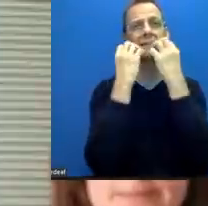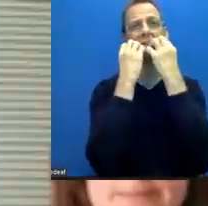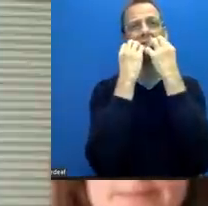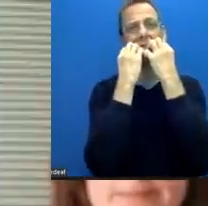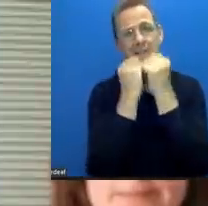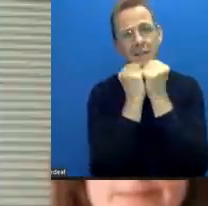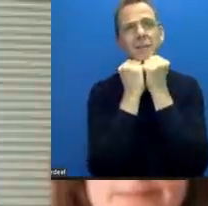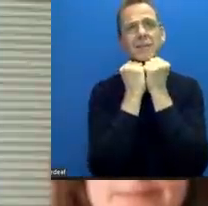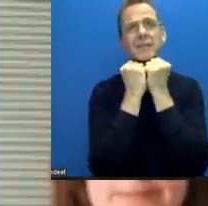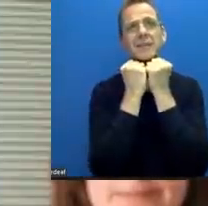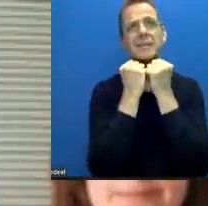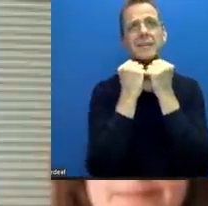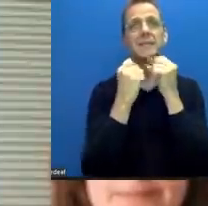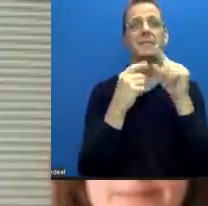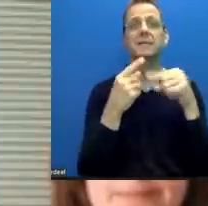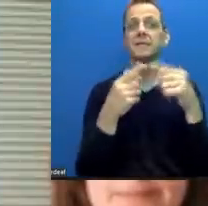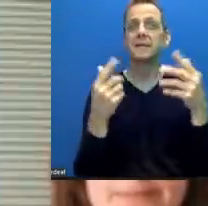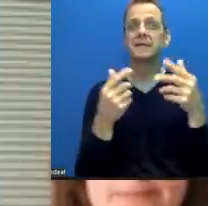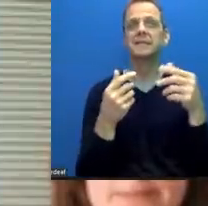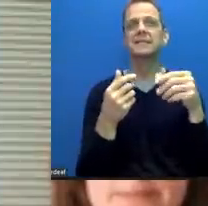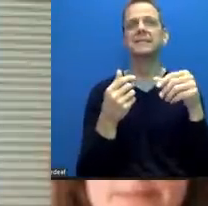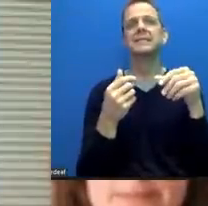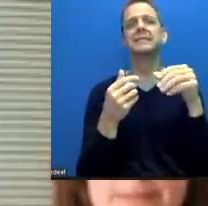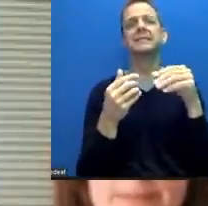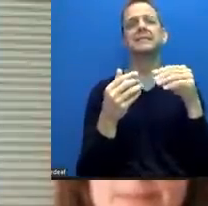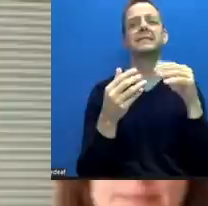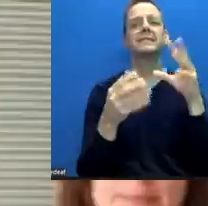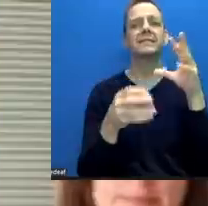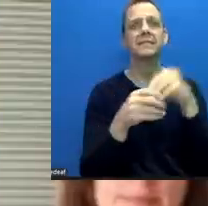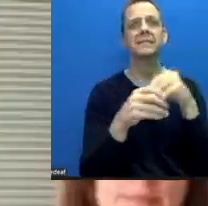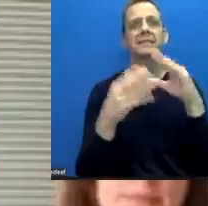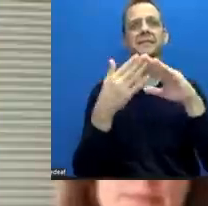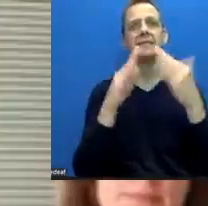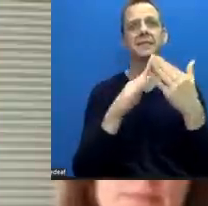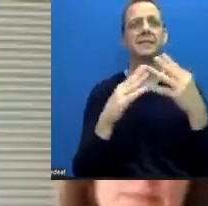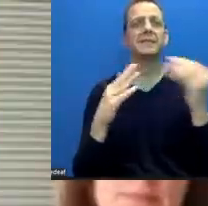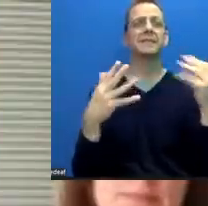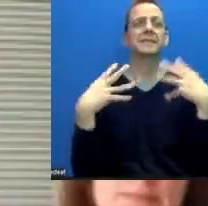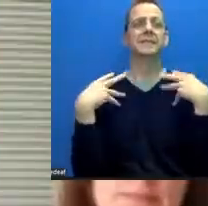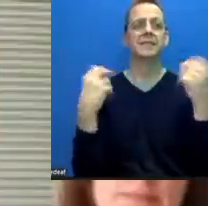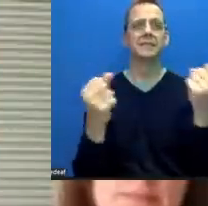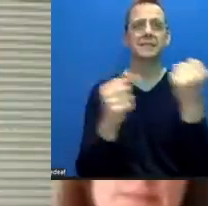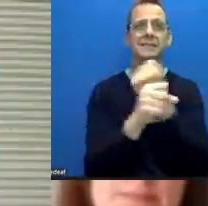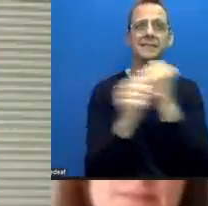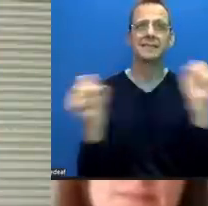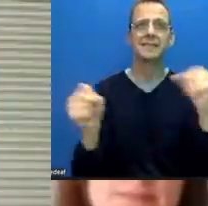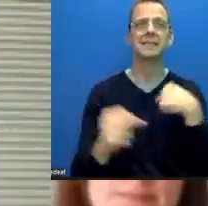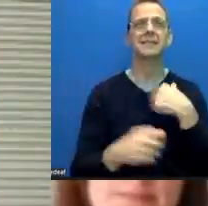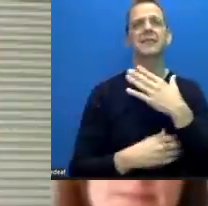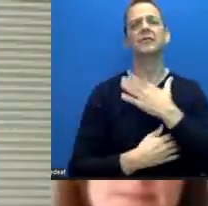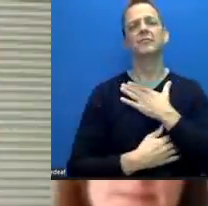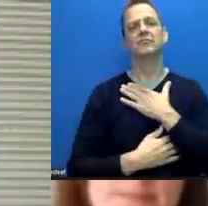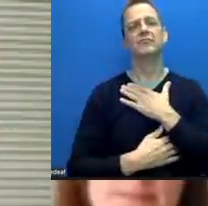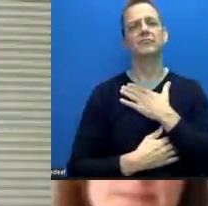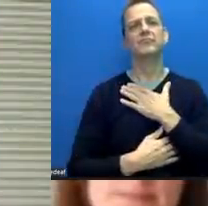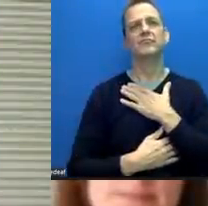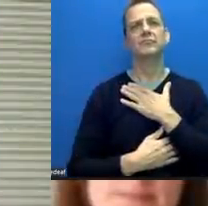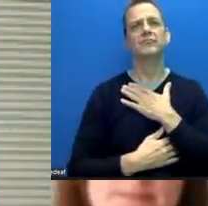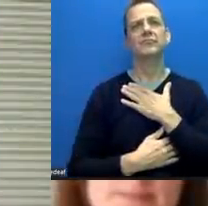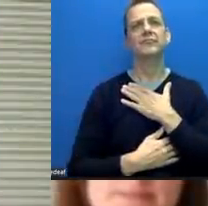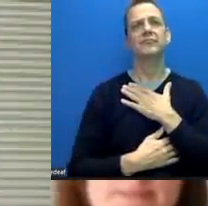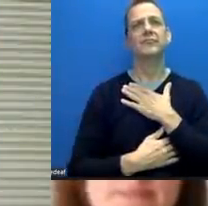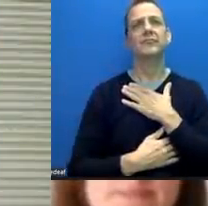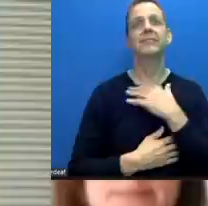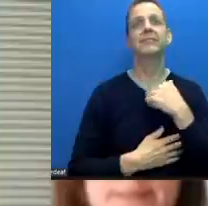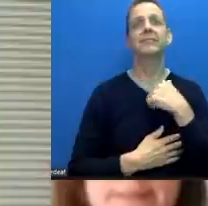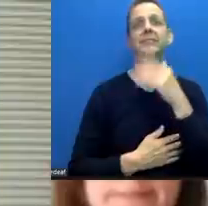about the overall health and well-being of our fellow community members, and that inspires me so very, very much.